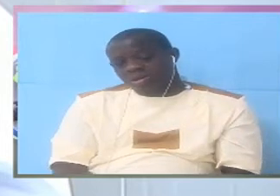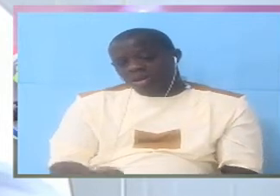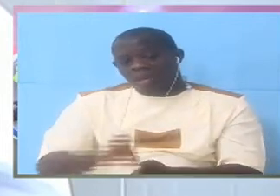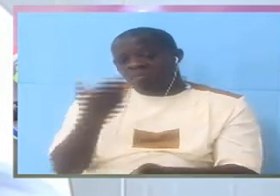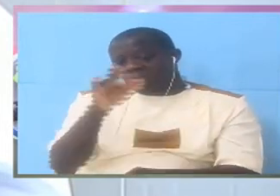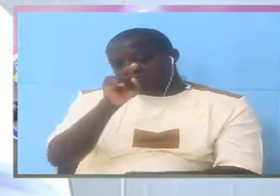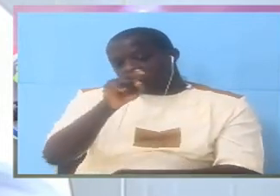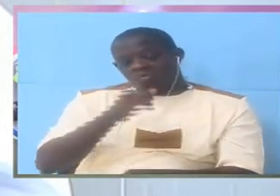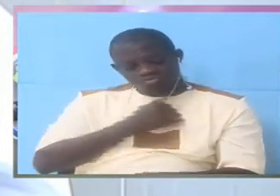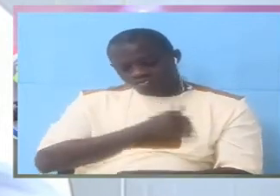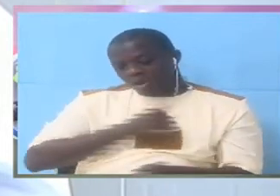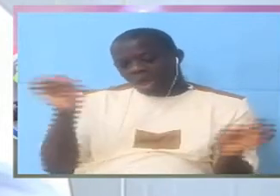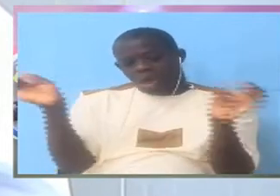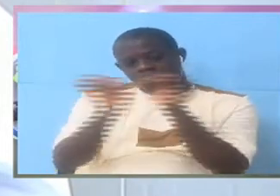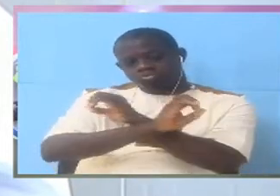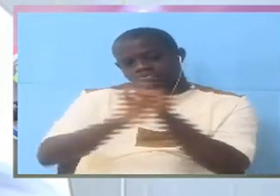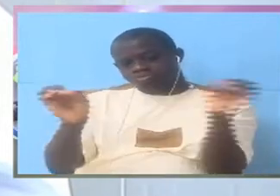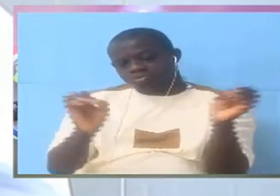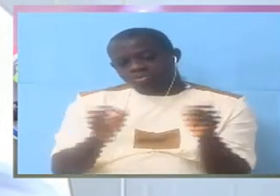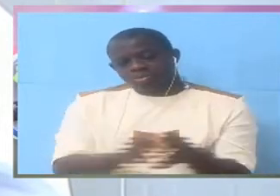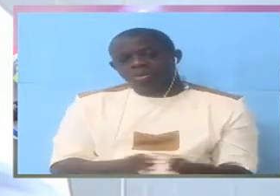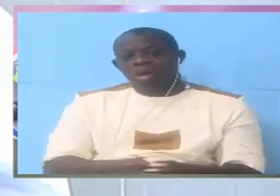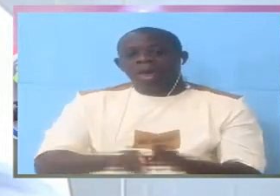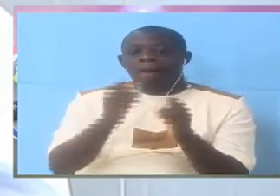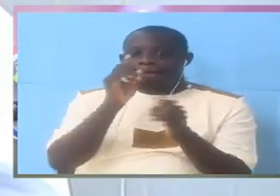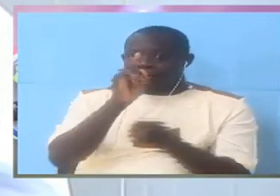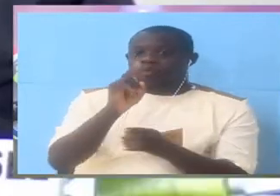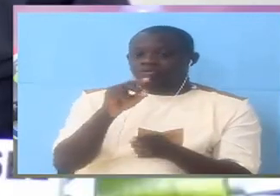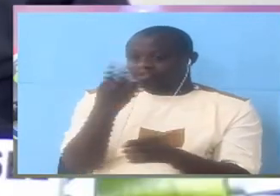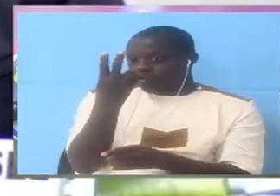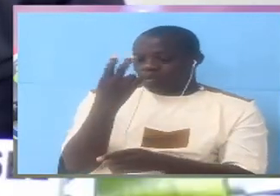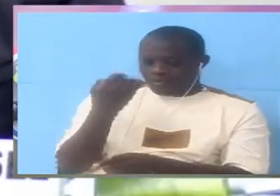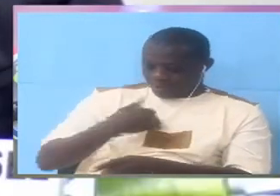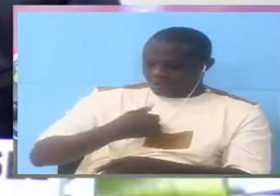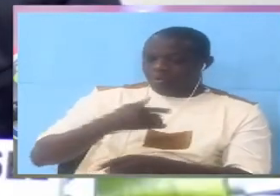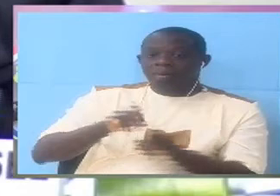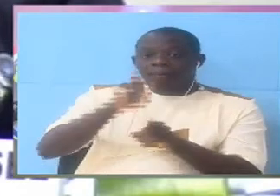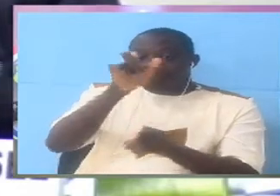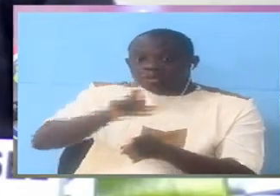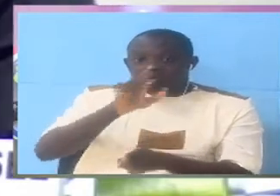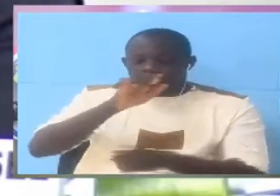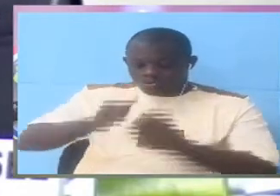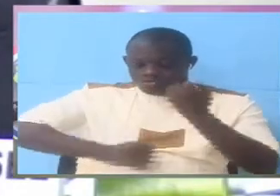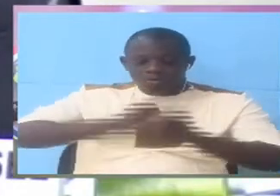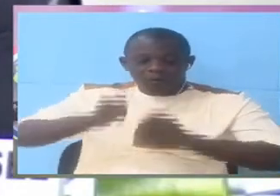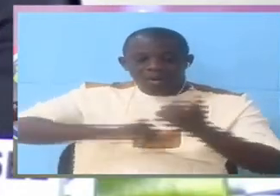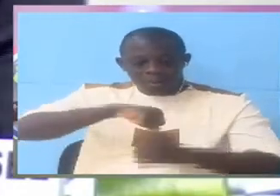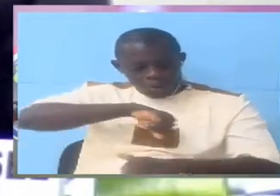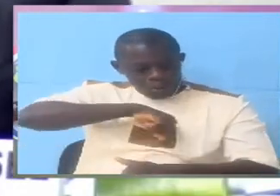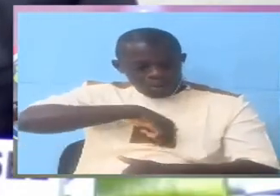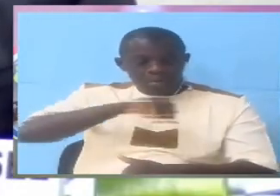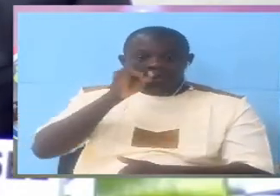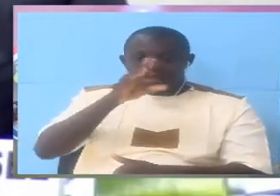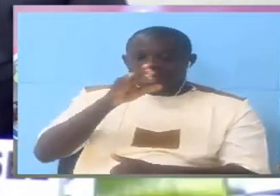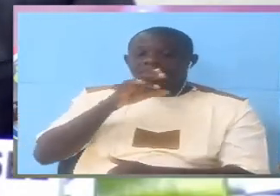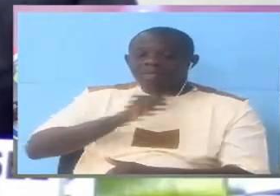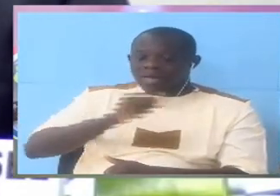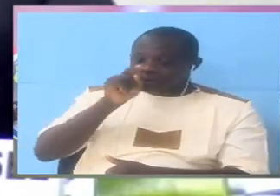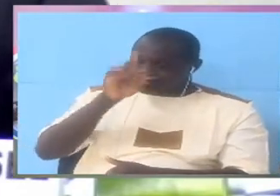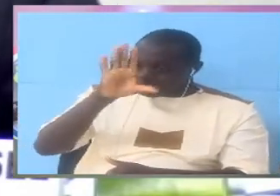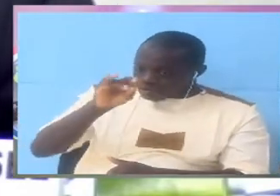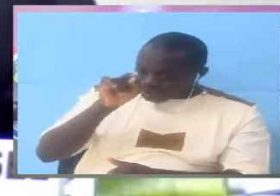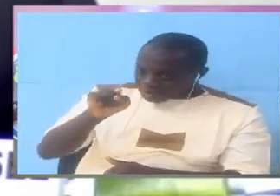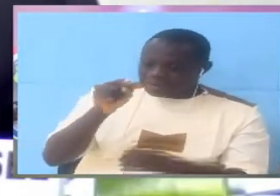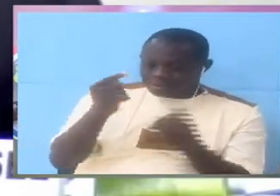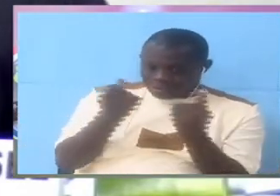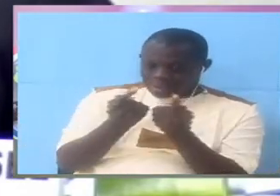Maybe you are. But two people, the victim himself said, this is what this man did to me. The